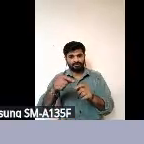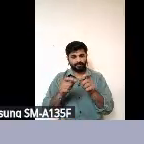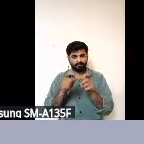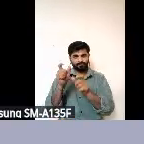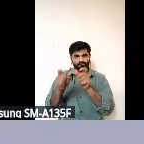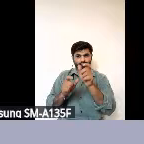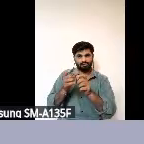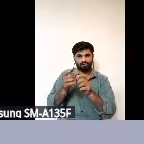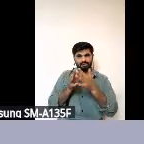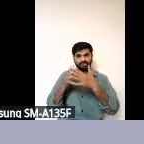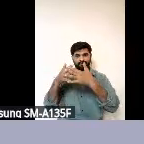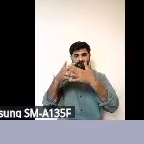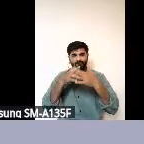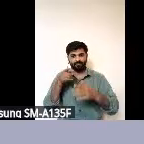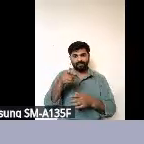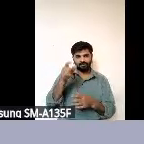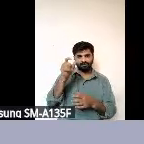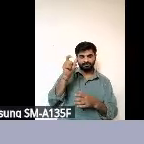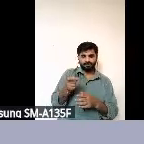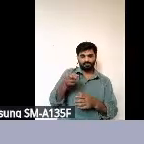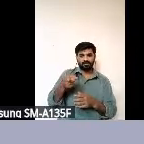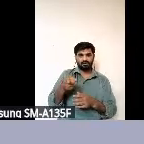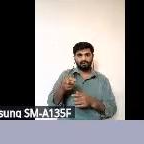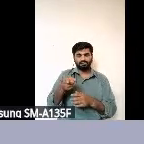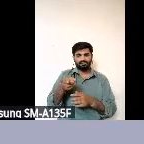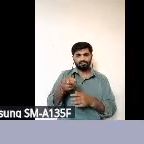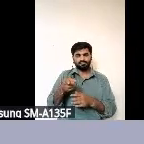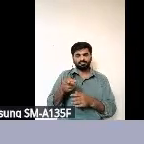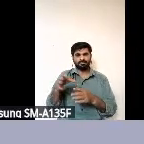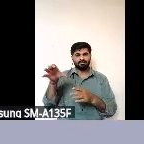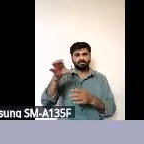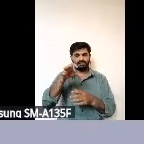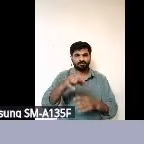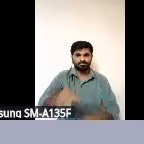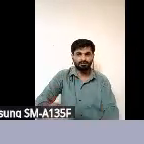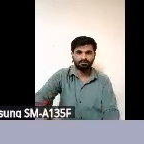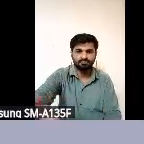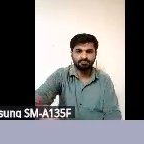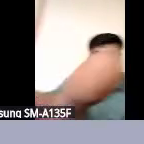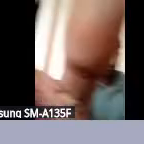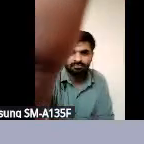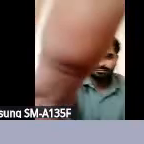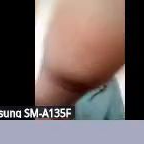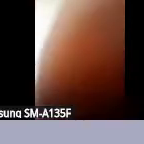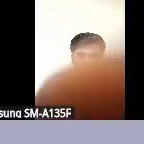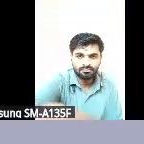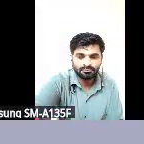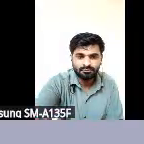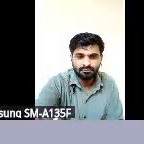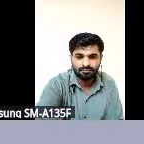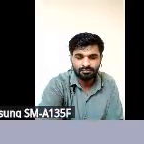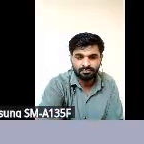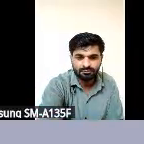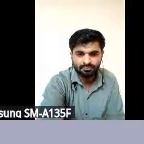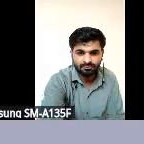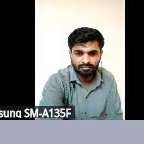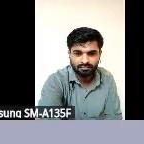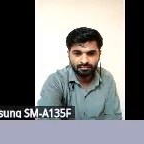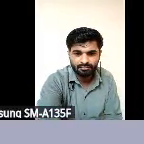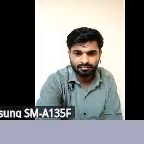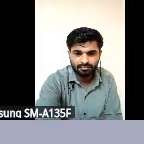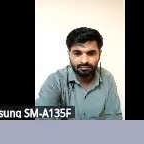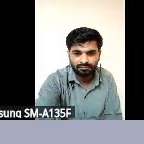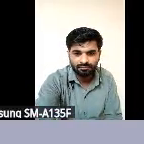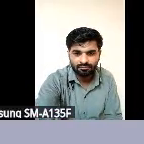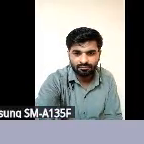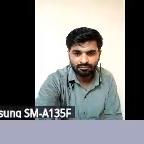and they adopted a similar model to be replicated in India, and that's the model that we're still continuing with. Unfortunately, there is